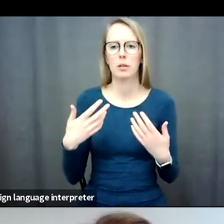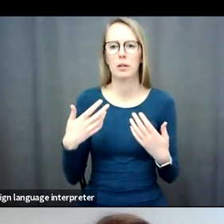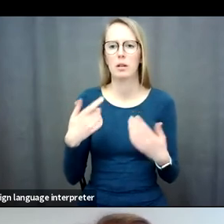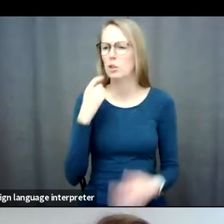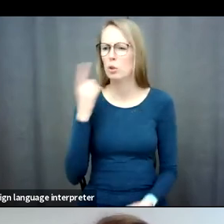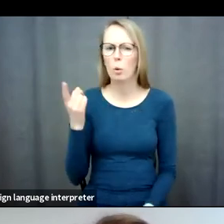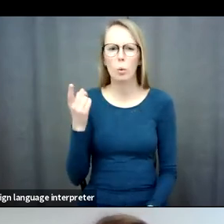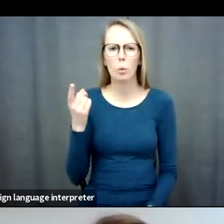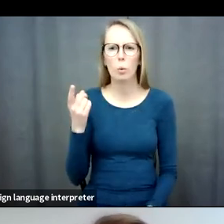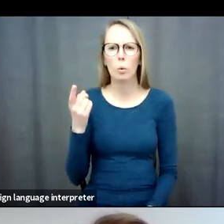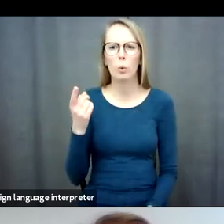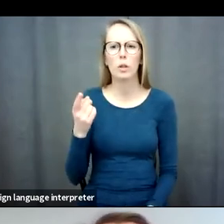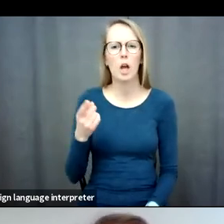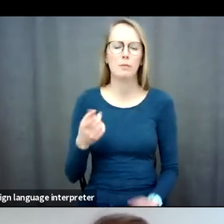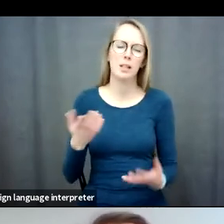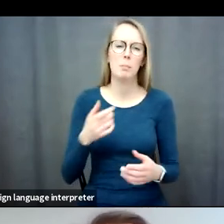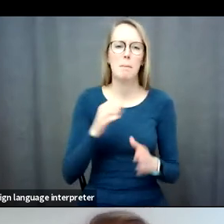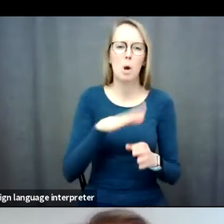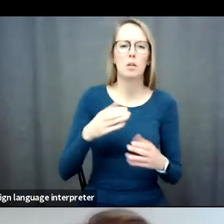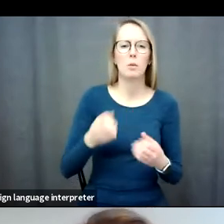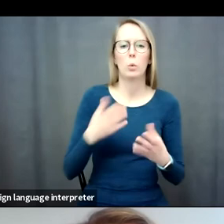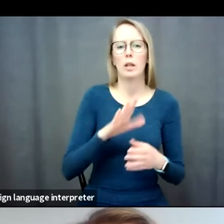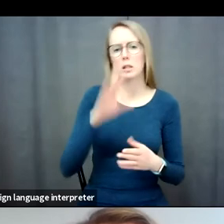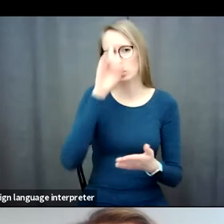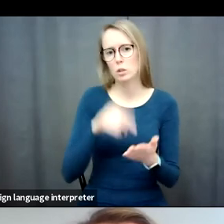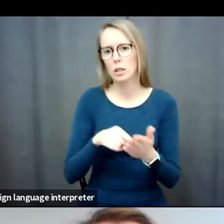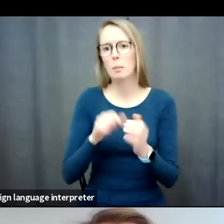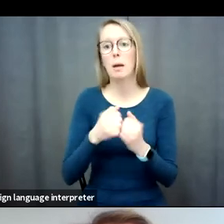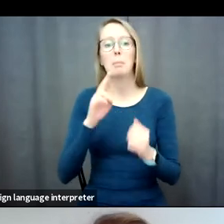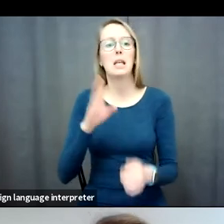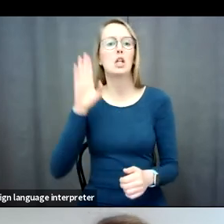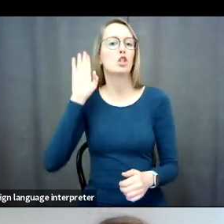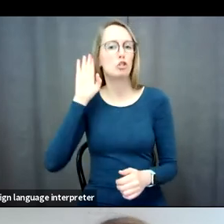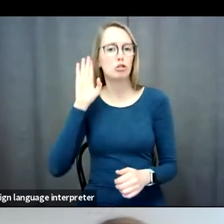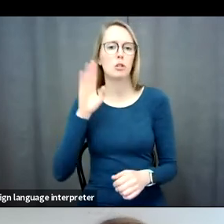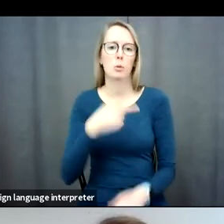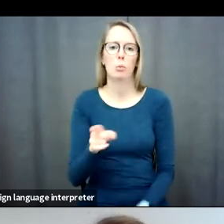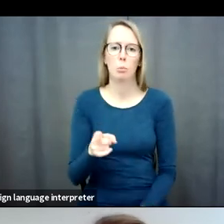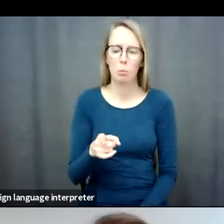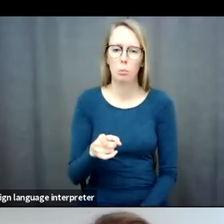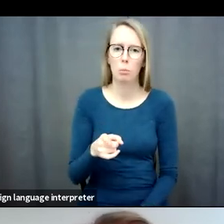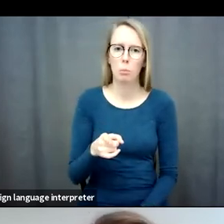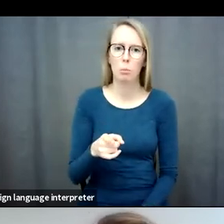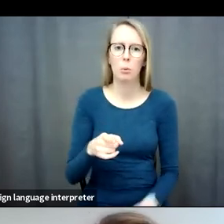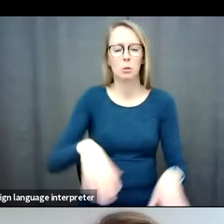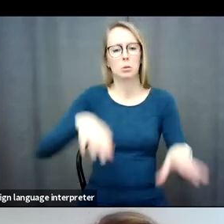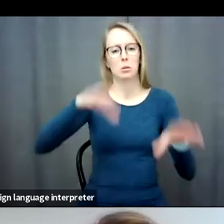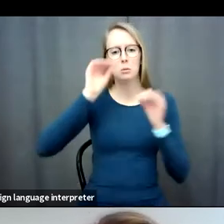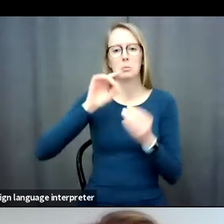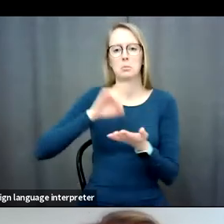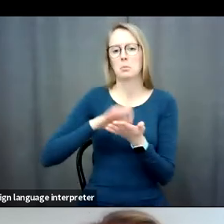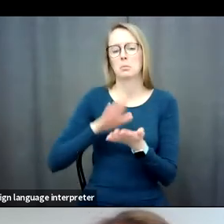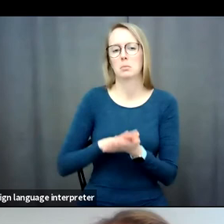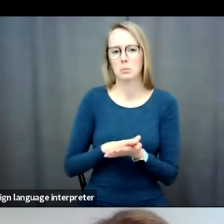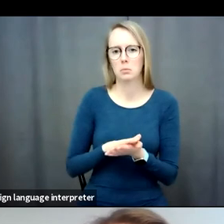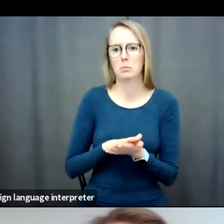let the children express their views, but really be heard and taken into account.